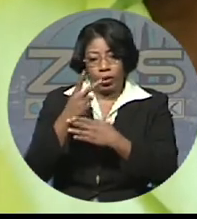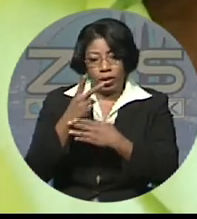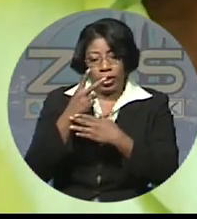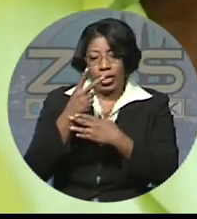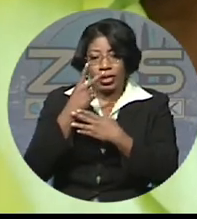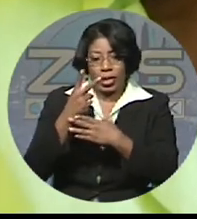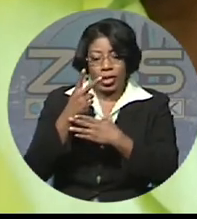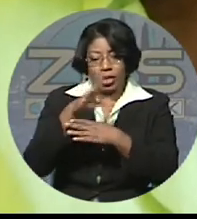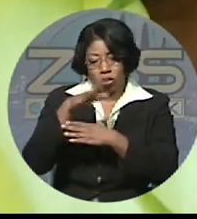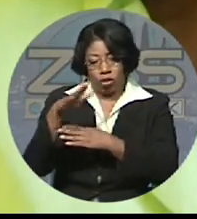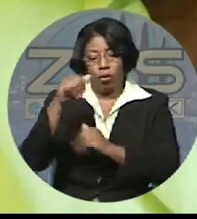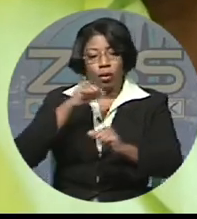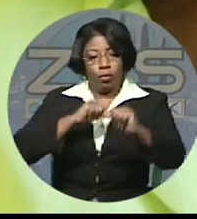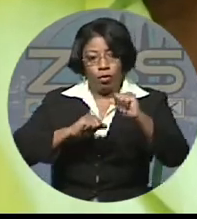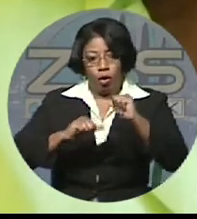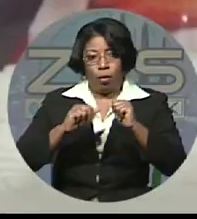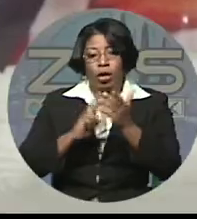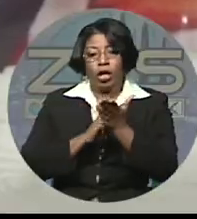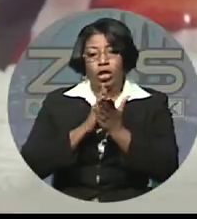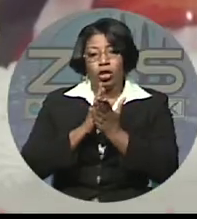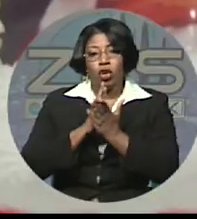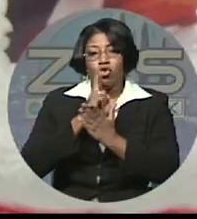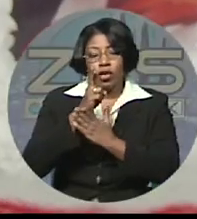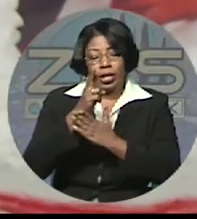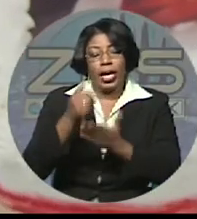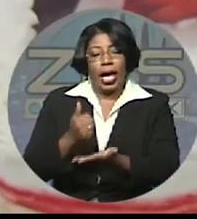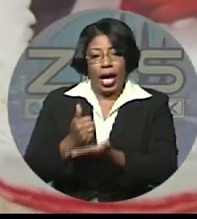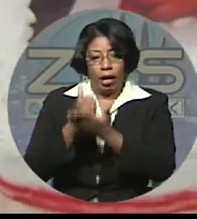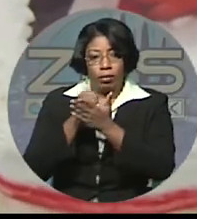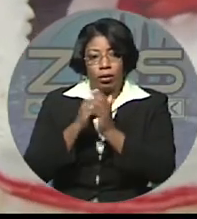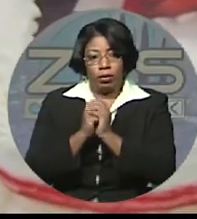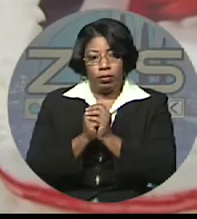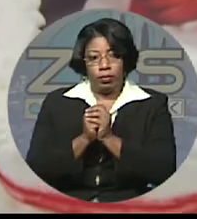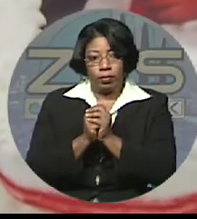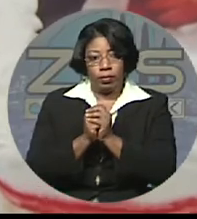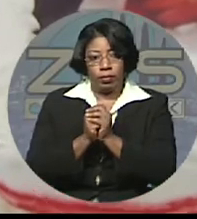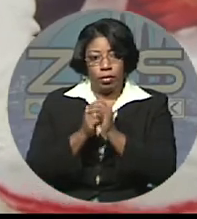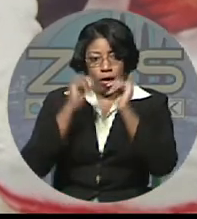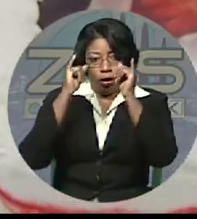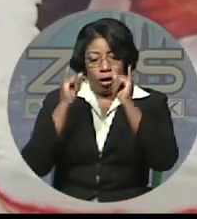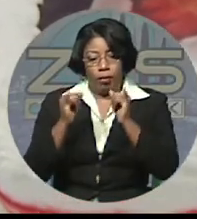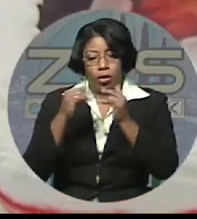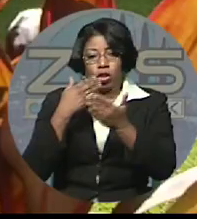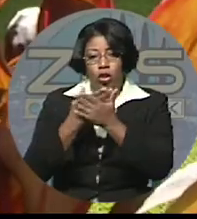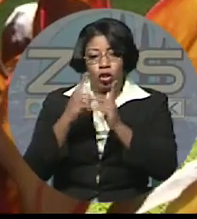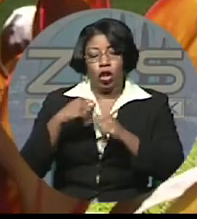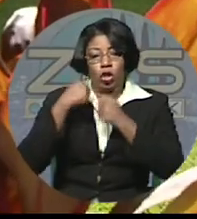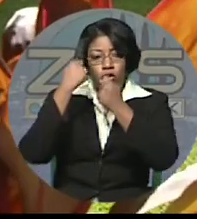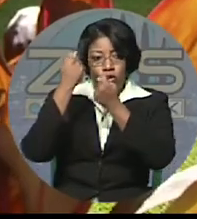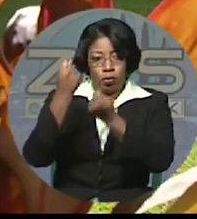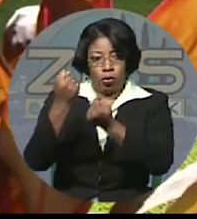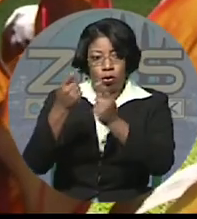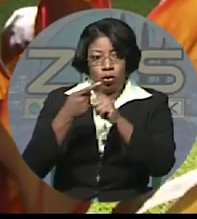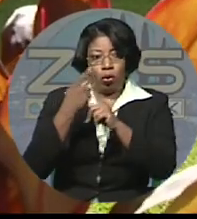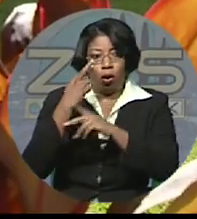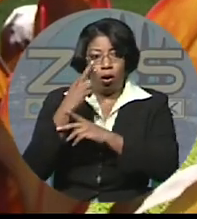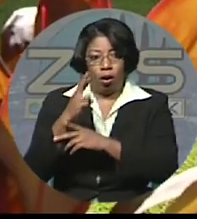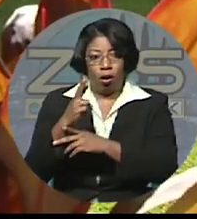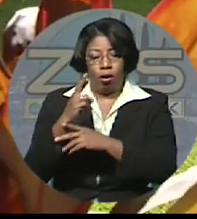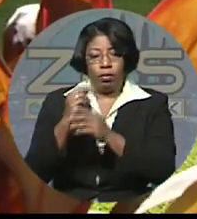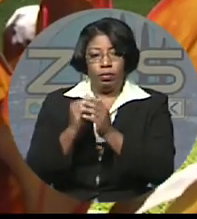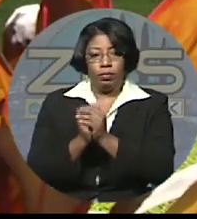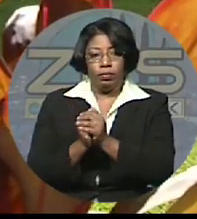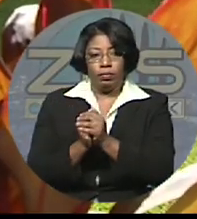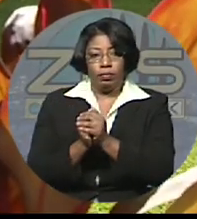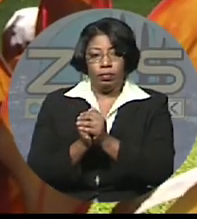perform, it really helped. A cake bearing Talia's image, a fitting tribute as well. For the ZNS News Network,